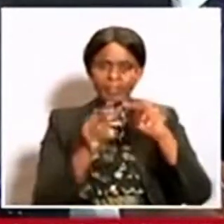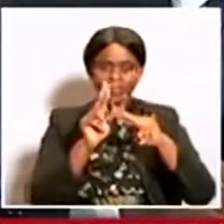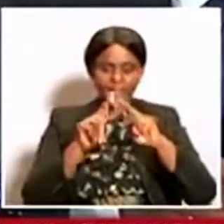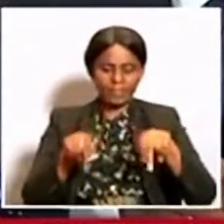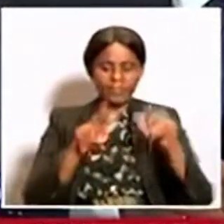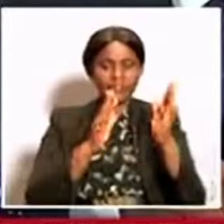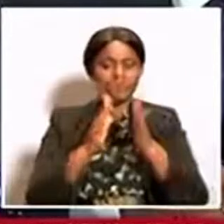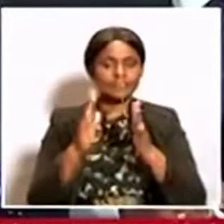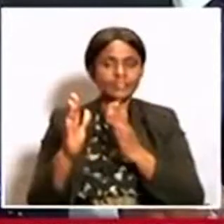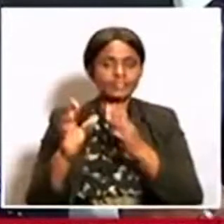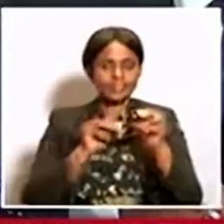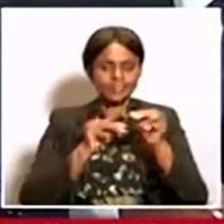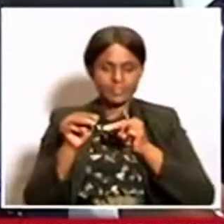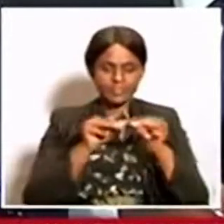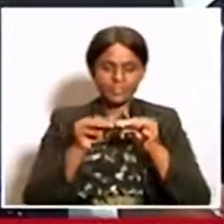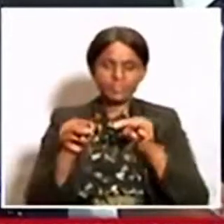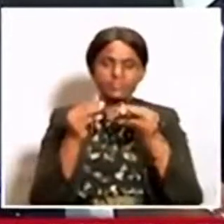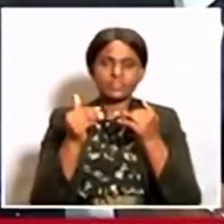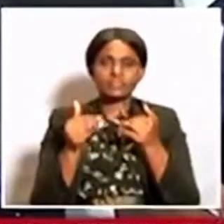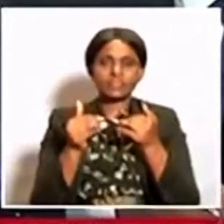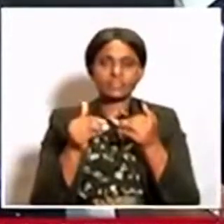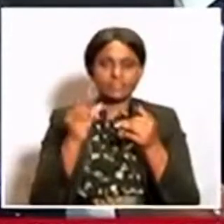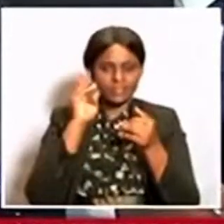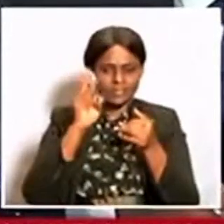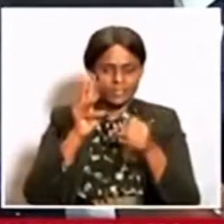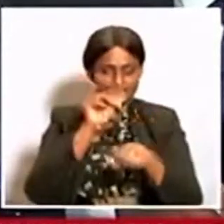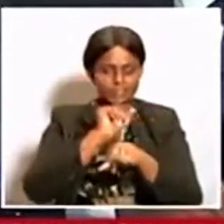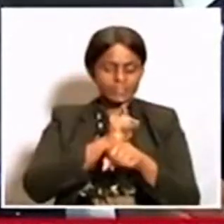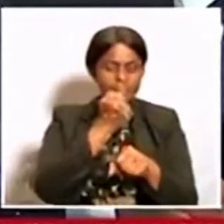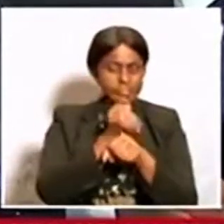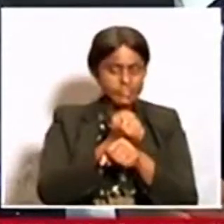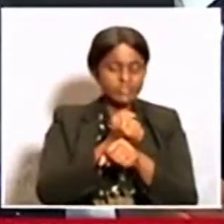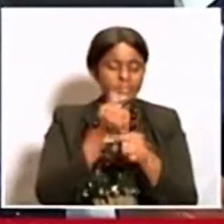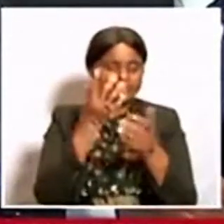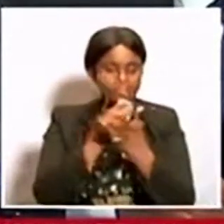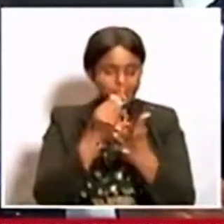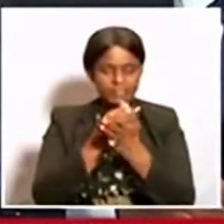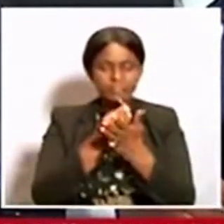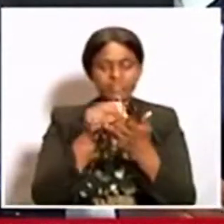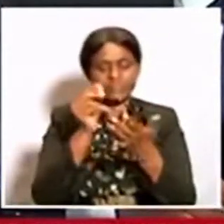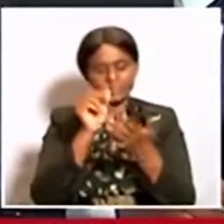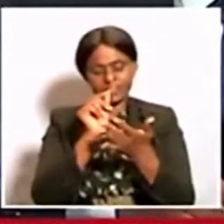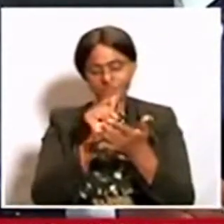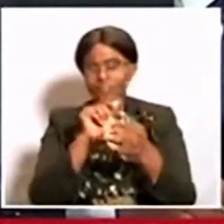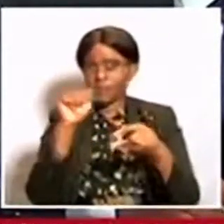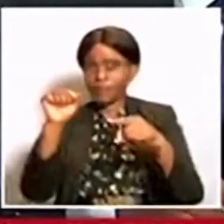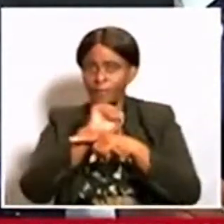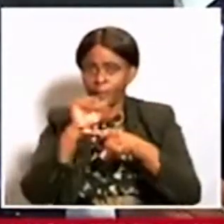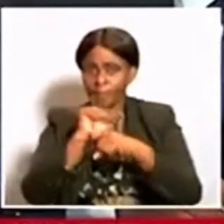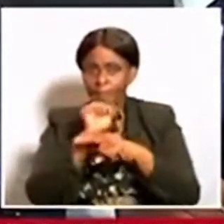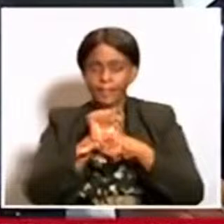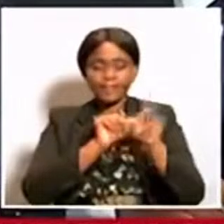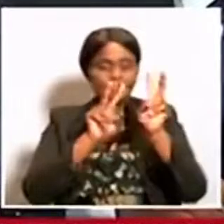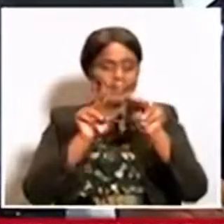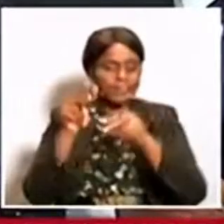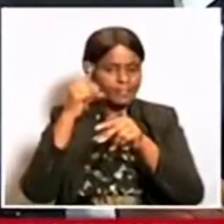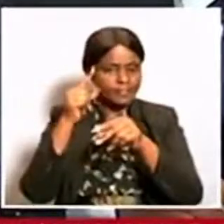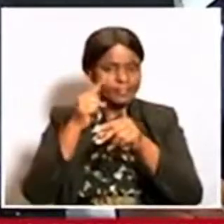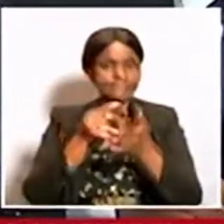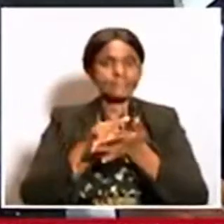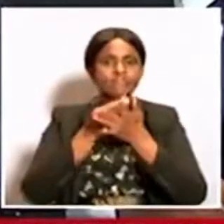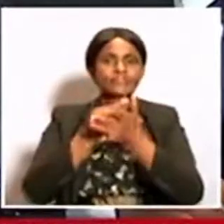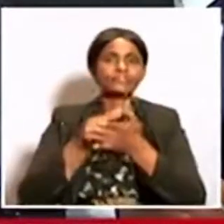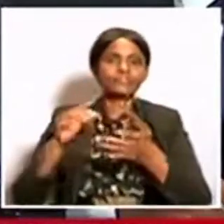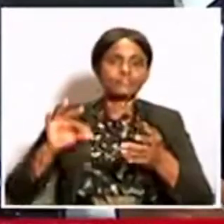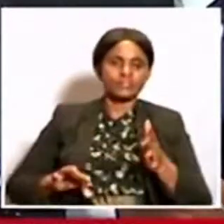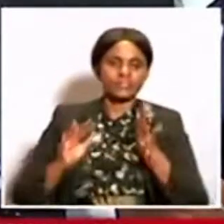measures. Management will intensify financial literacy, training, monitoring for grant